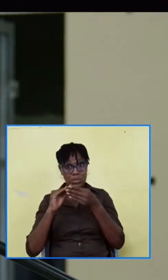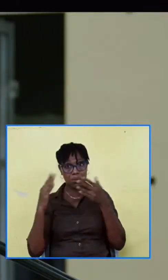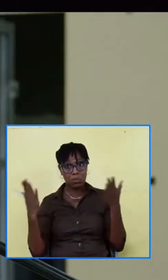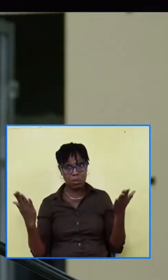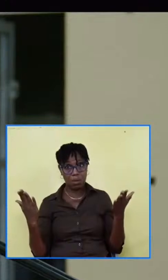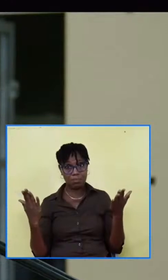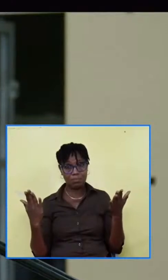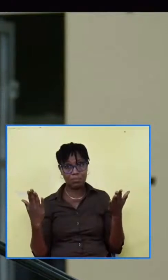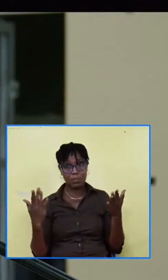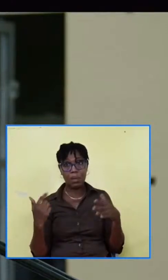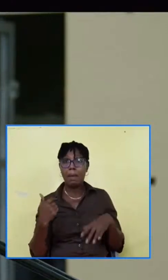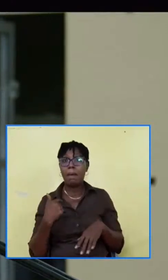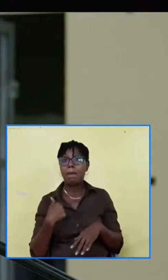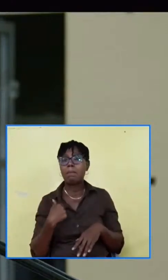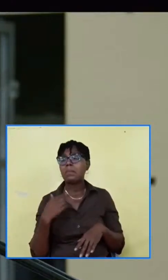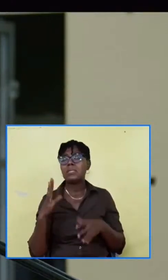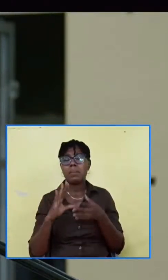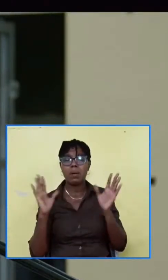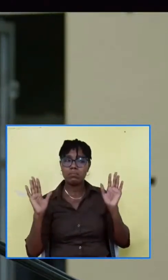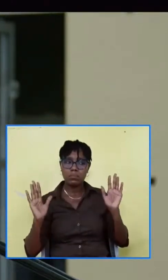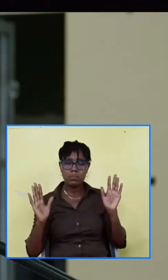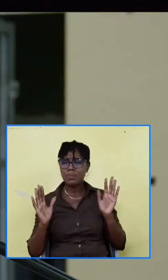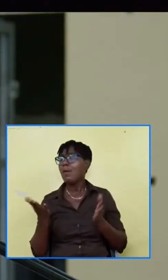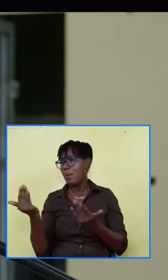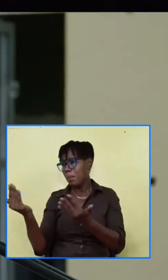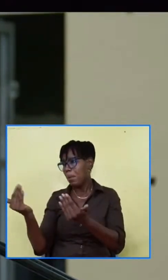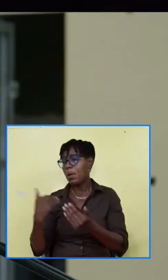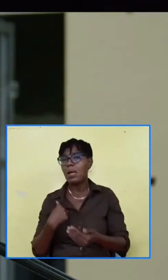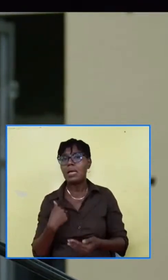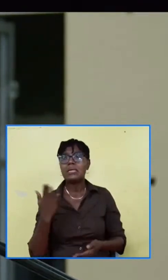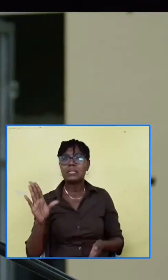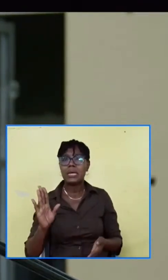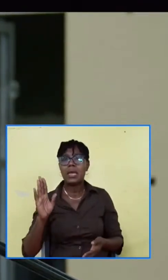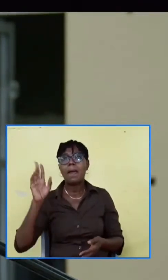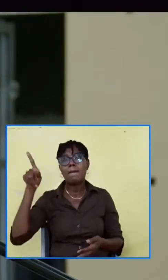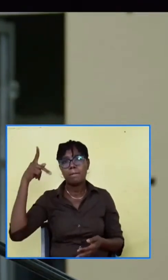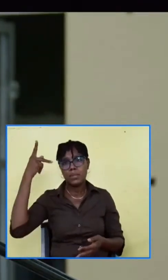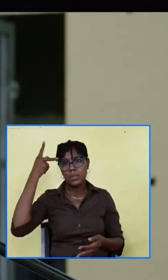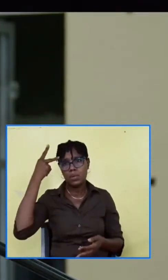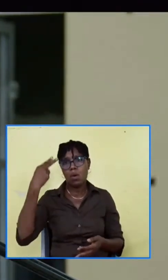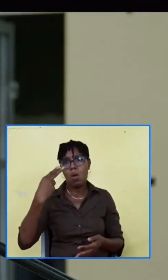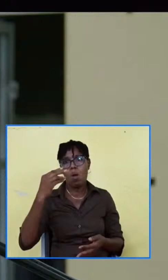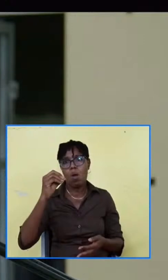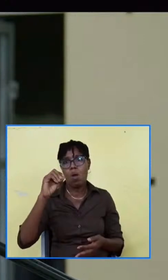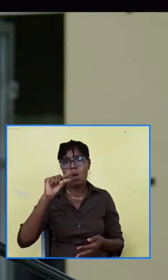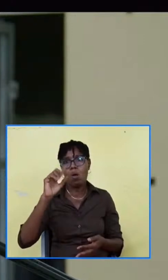it political hogwash. Okay. Because I think that it's